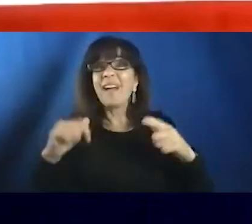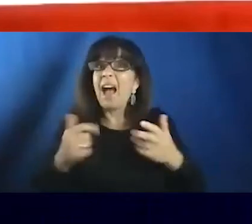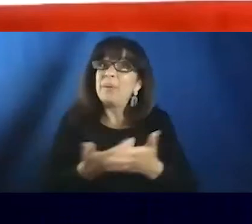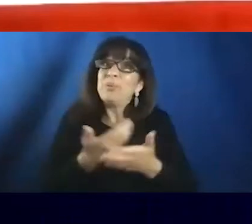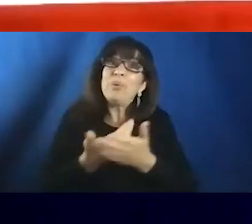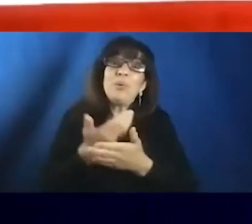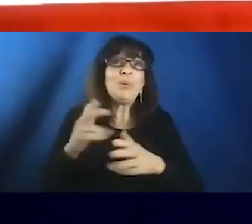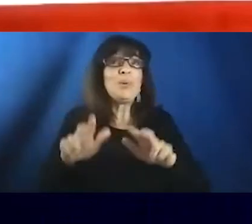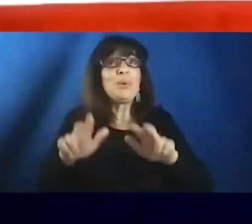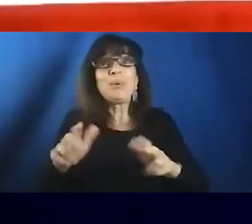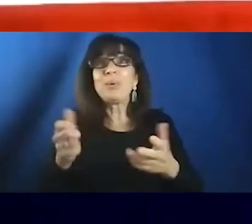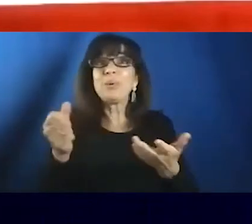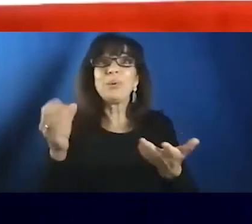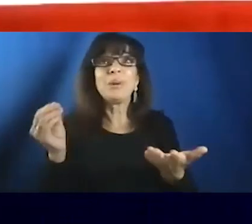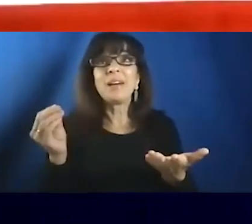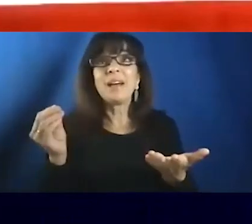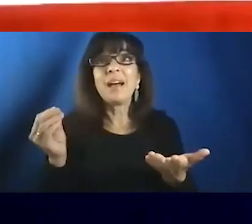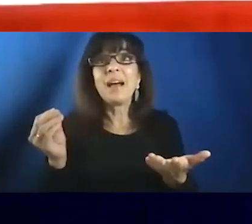it was